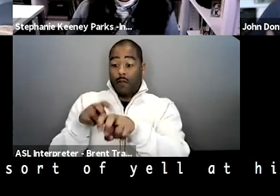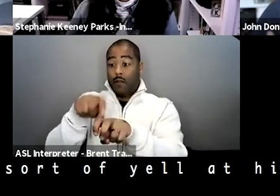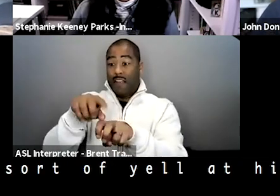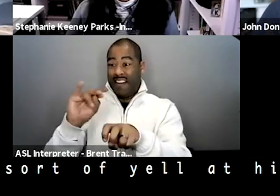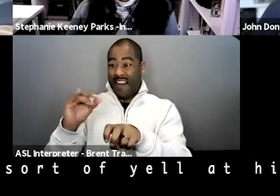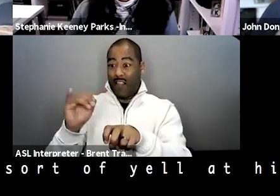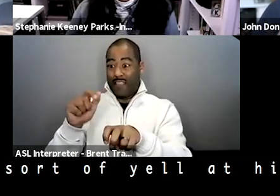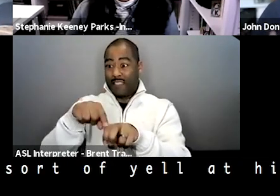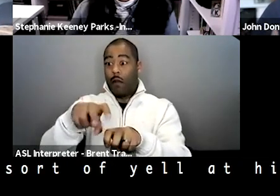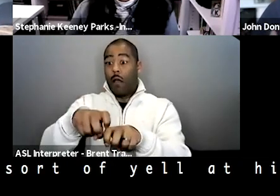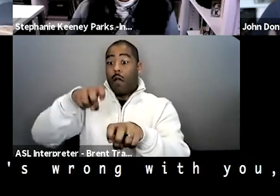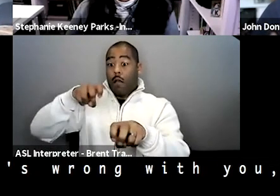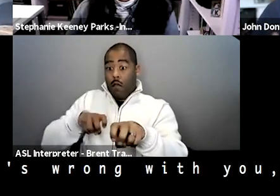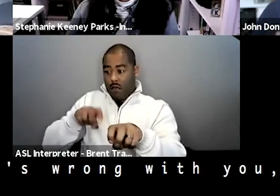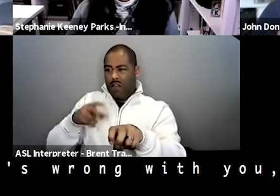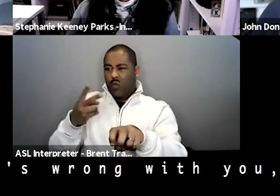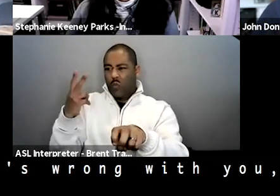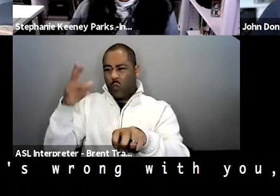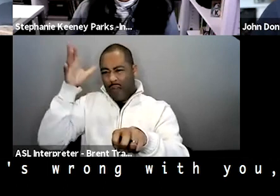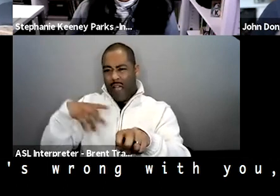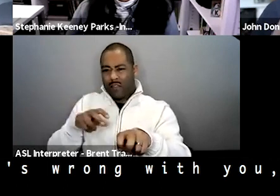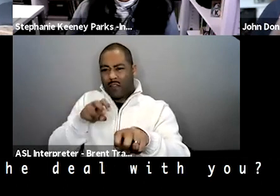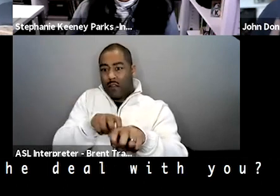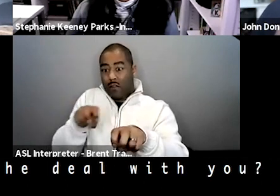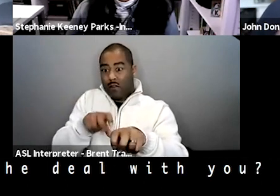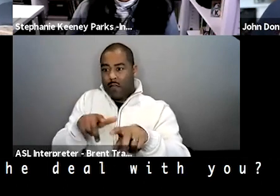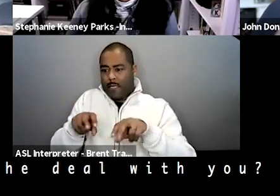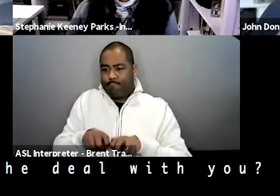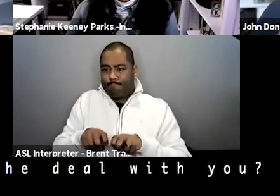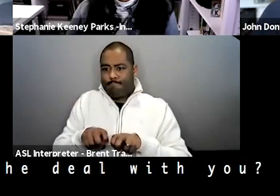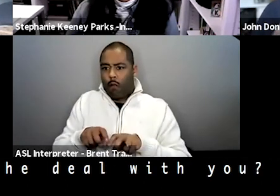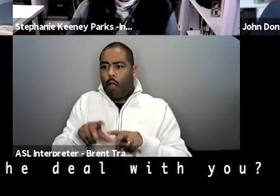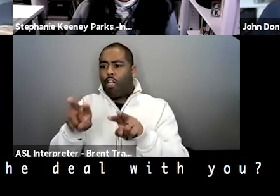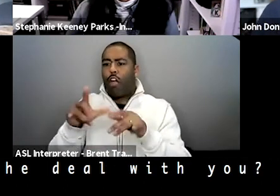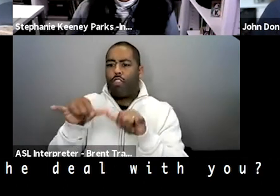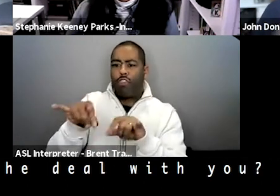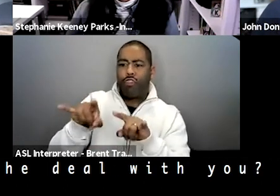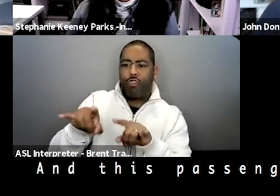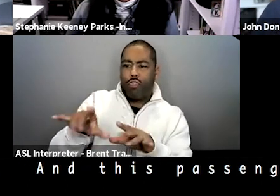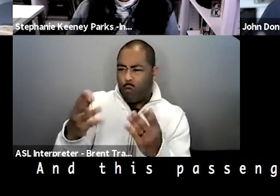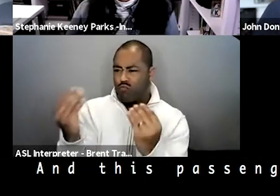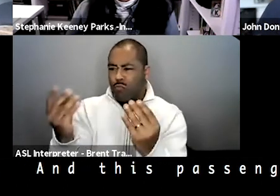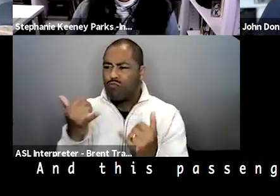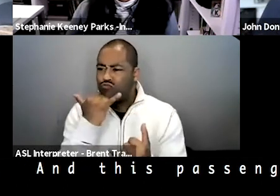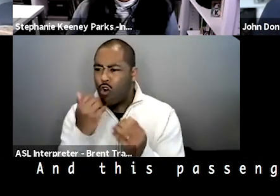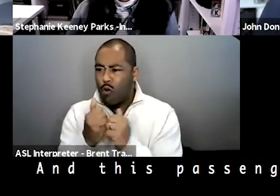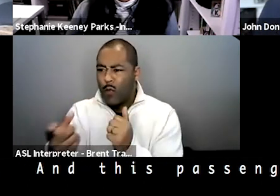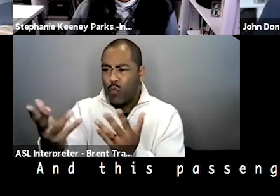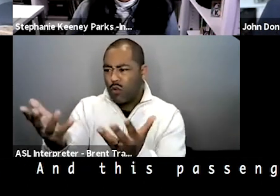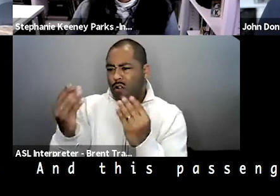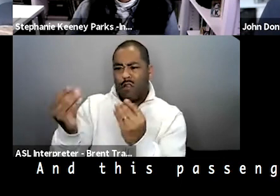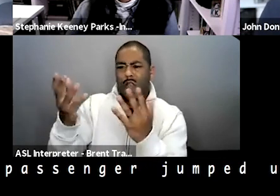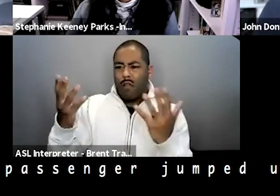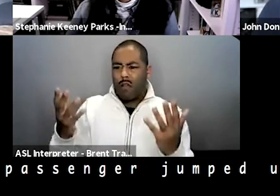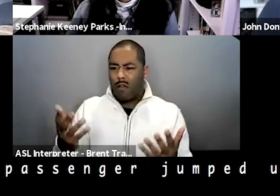him, to mock him and to sort of yell at him and say things like, hey man, like what's wrong with you anyway? What's the deal with